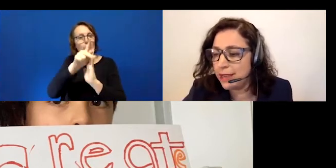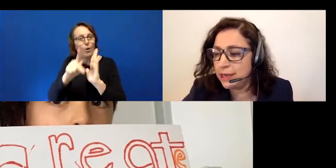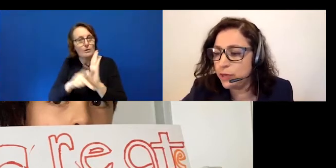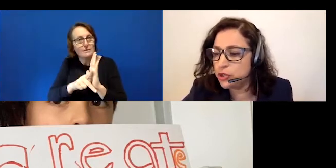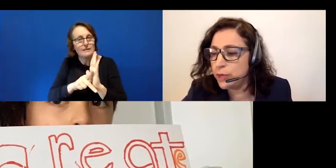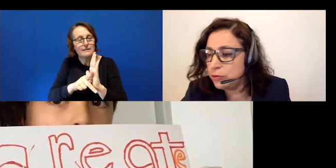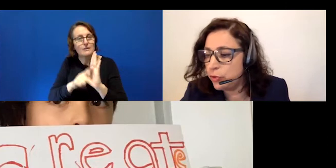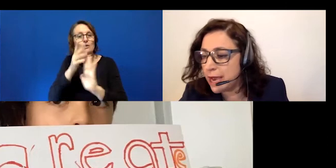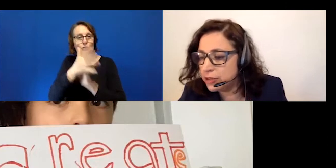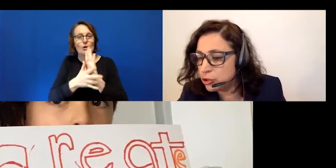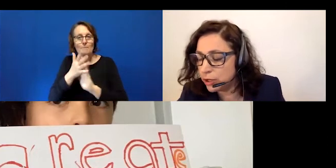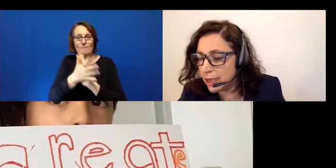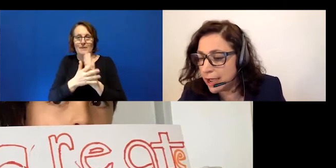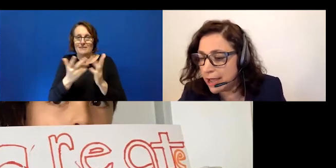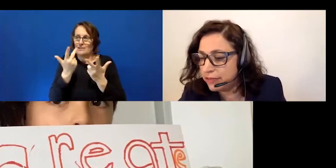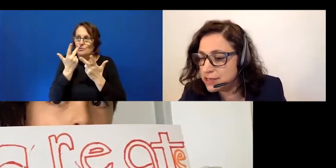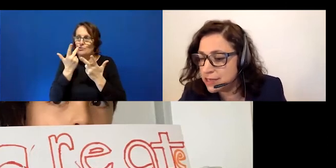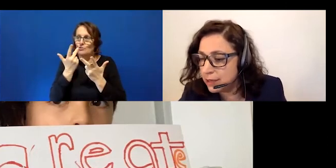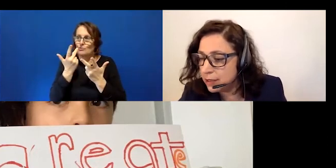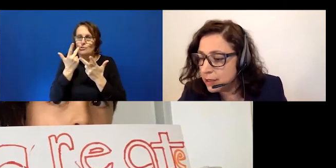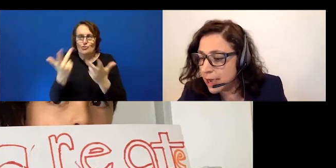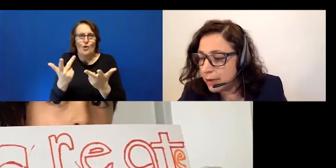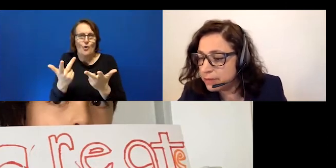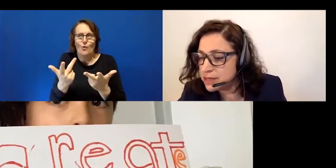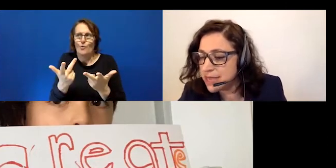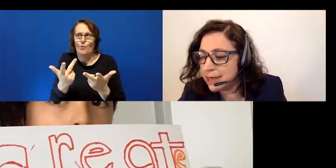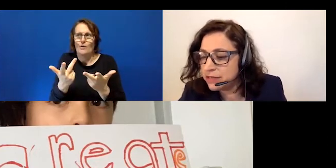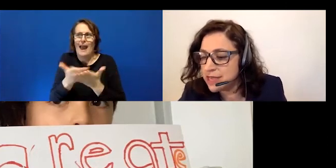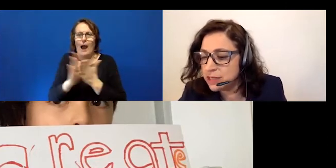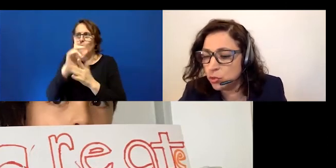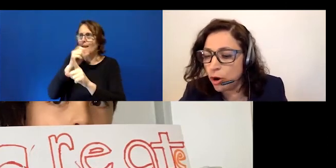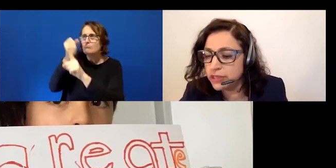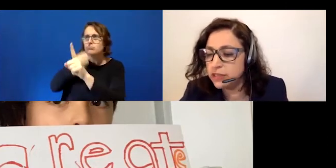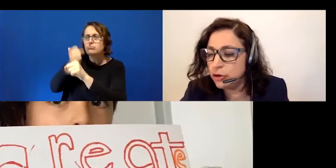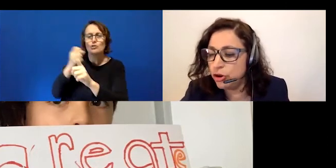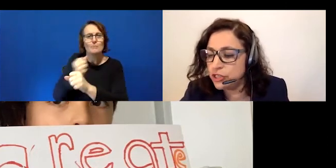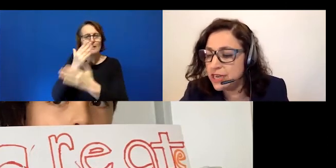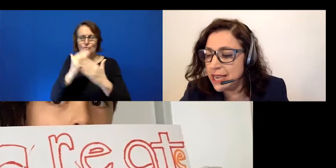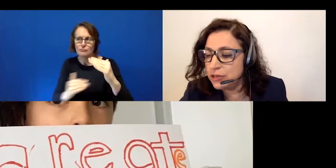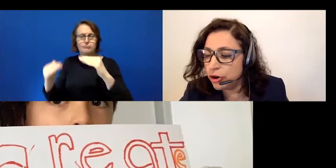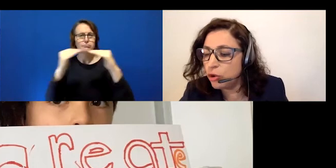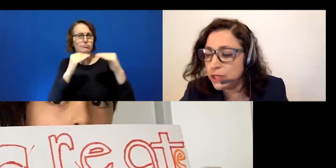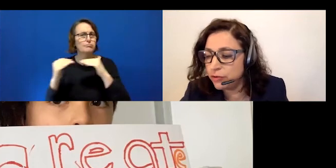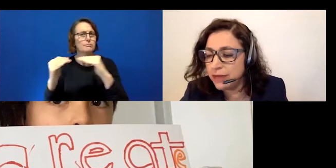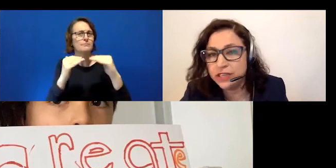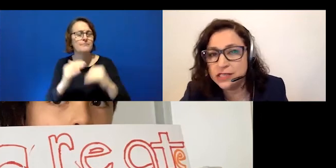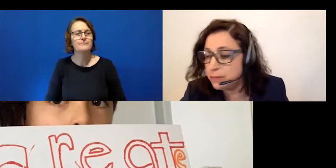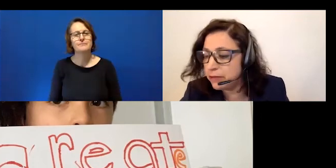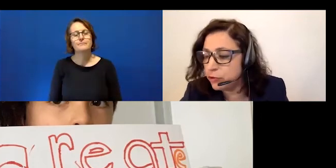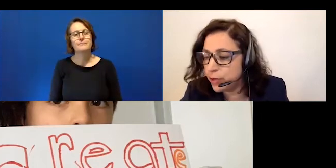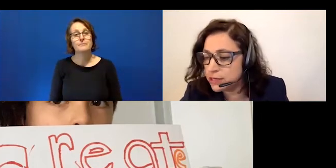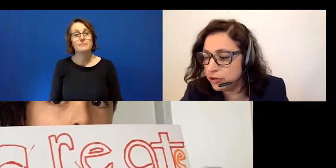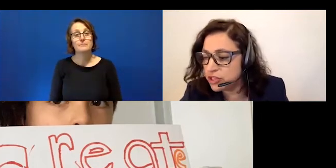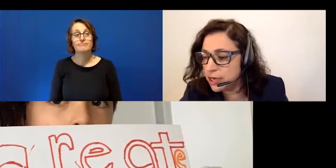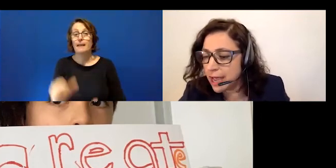the way in which we undertook advocacy. The state of the sector warranted an urgent need not only for advocacy but